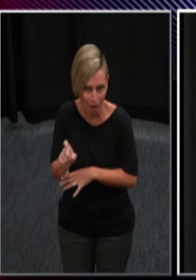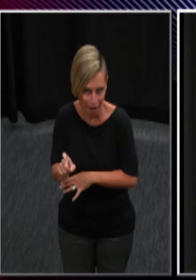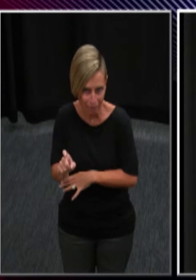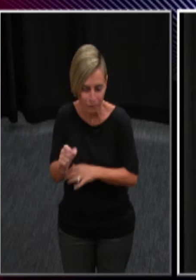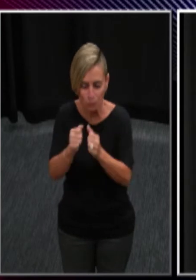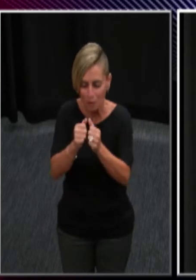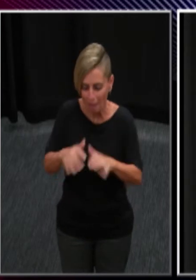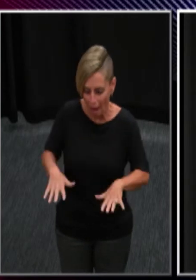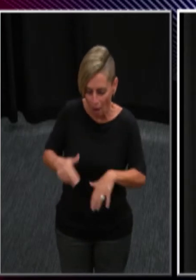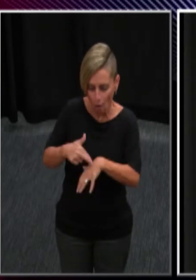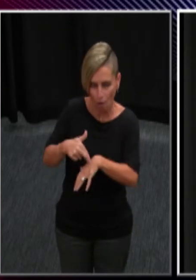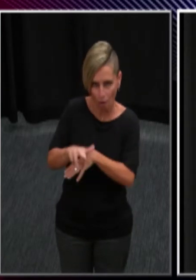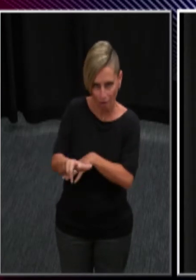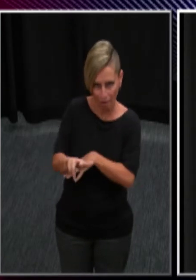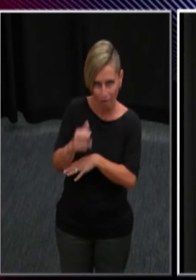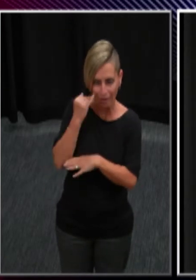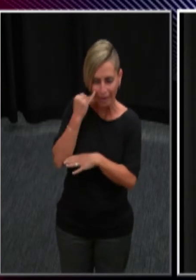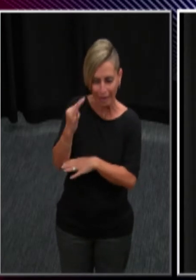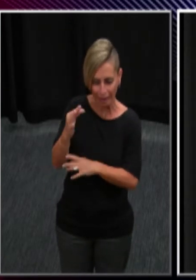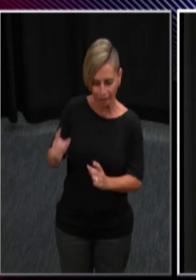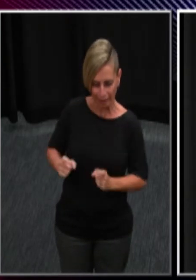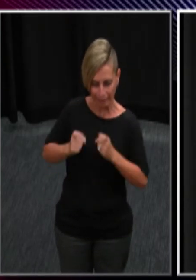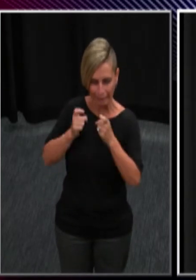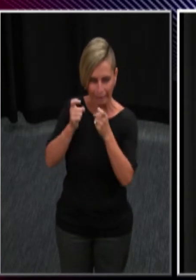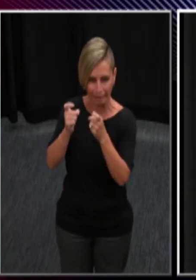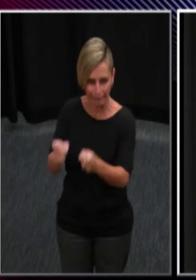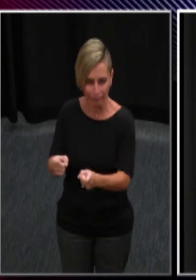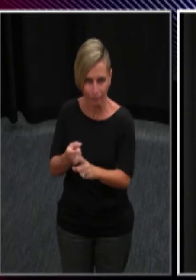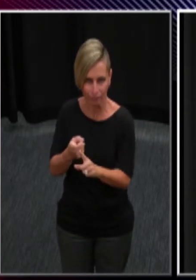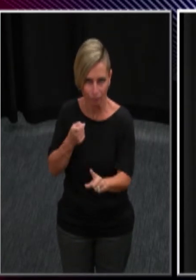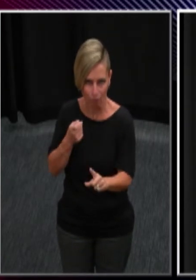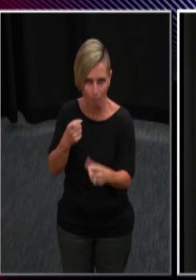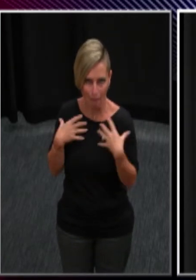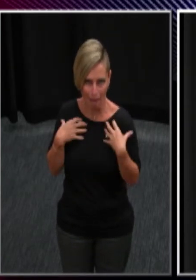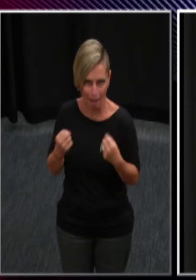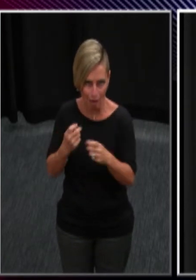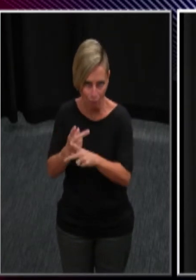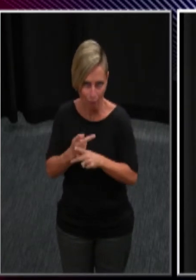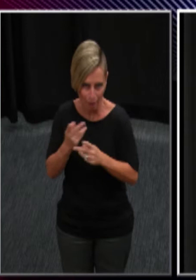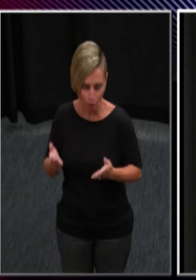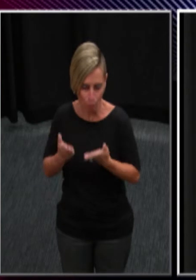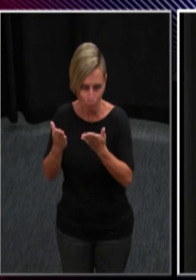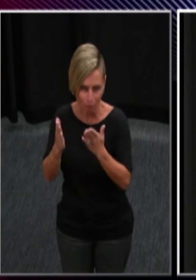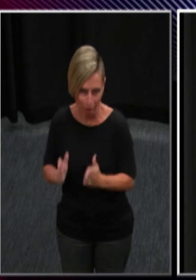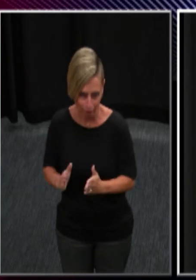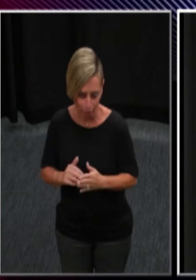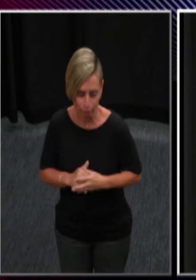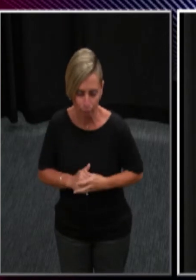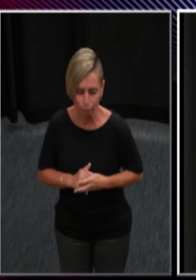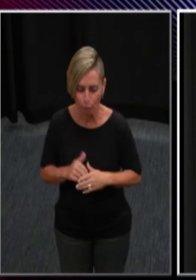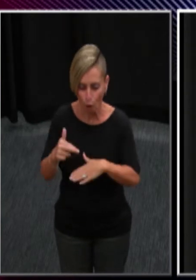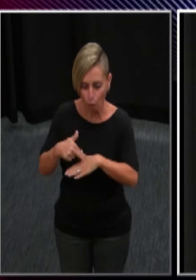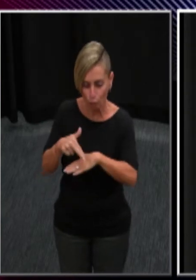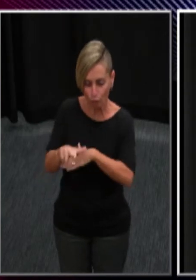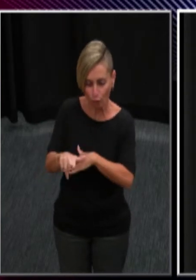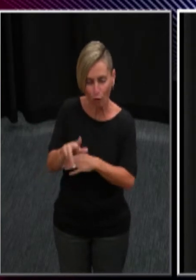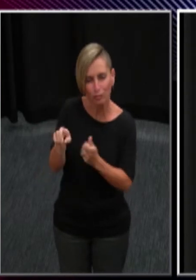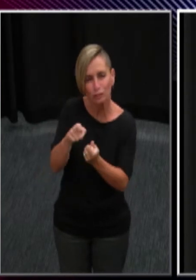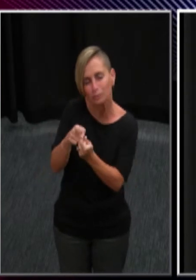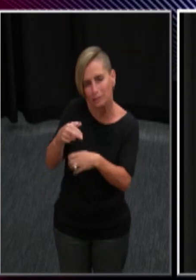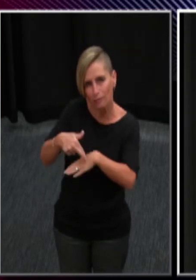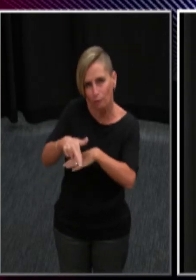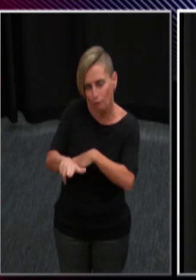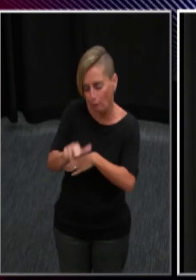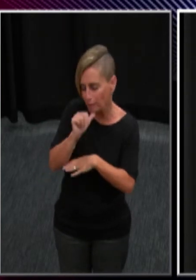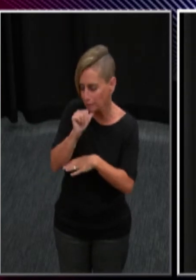if administered by an eligible healthcare provider. Such referrals are not required at any